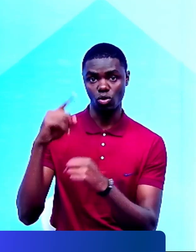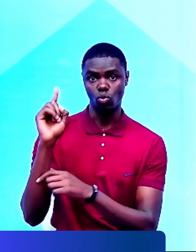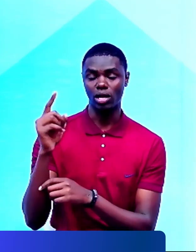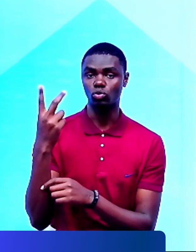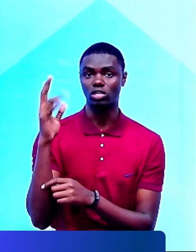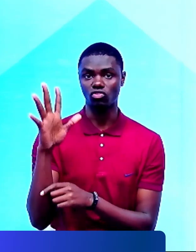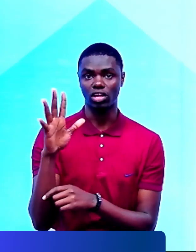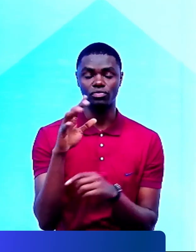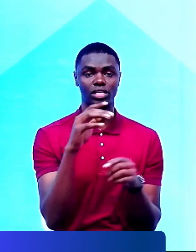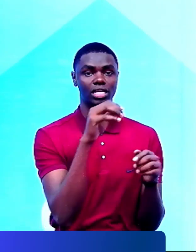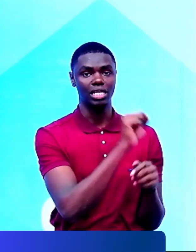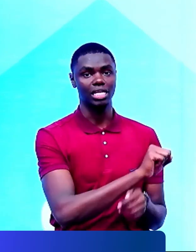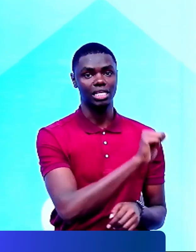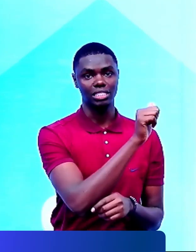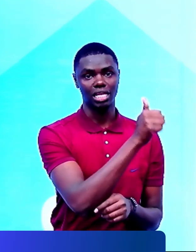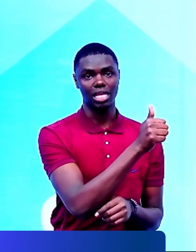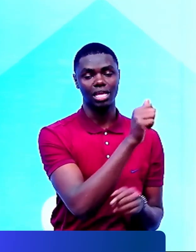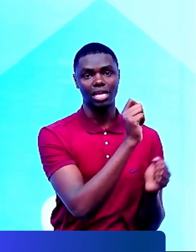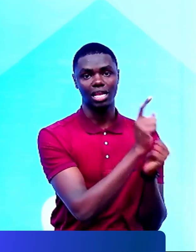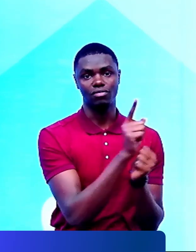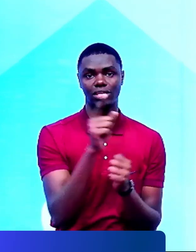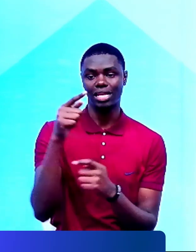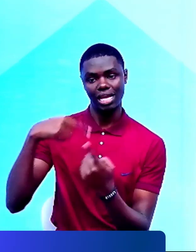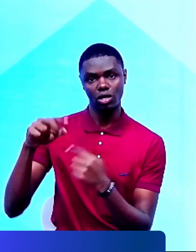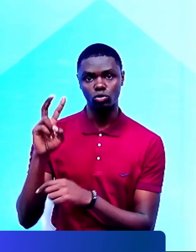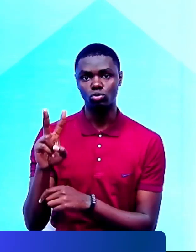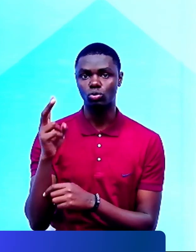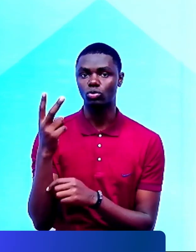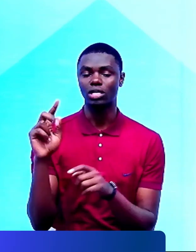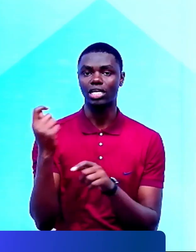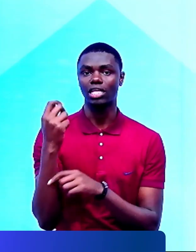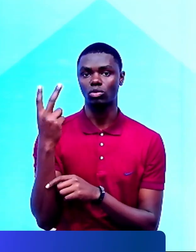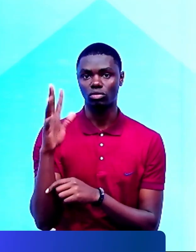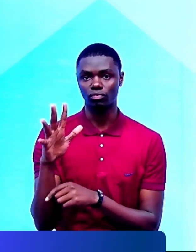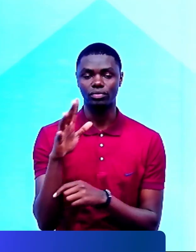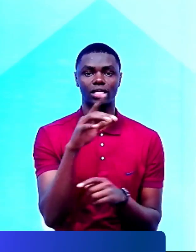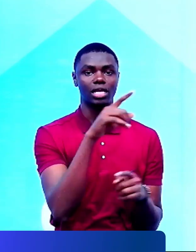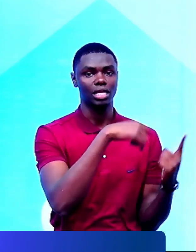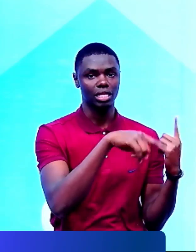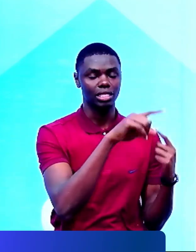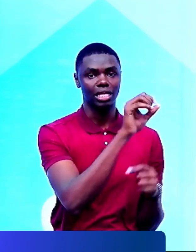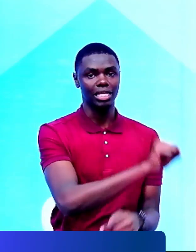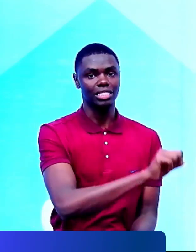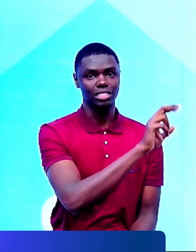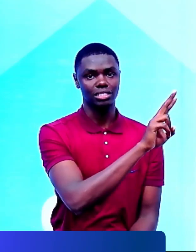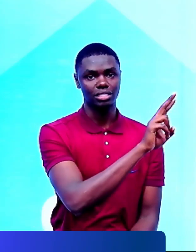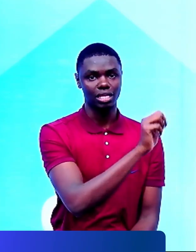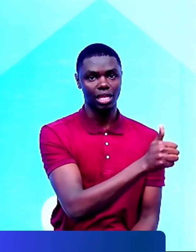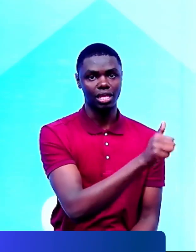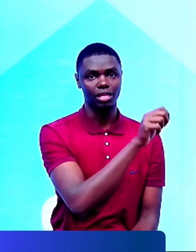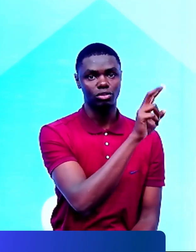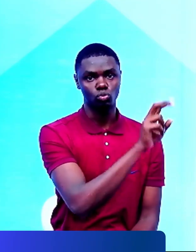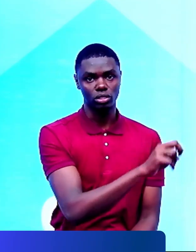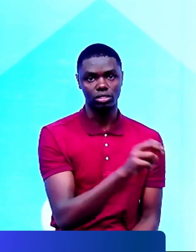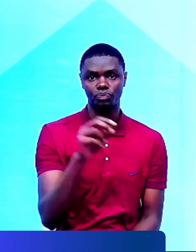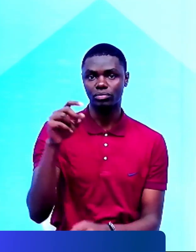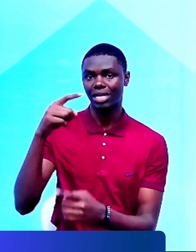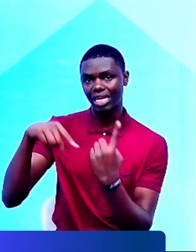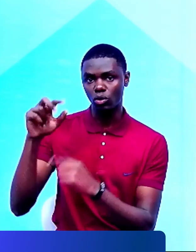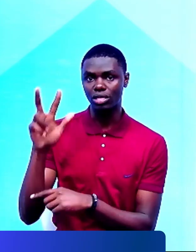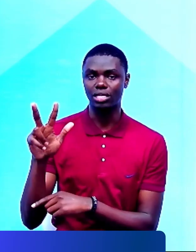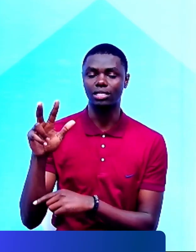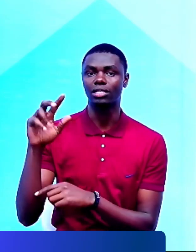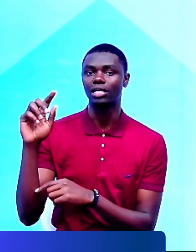South Africa 11. Set 2, Kenya with 25, South Africa 20. Kenya in set 3 had